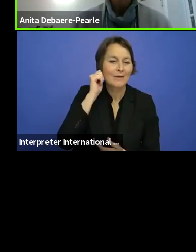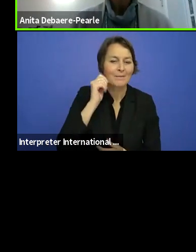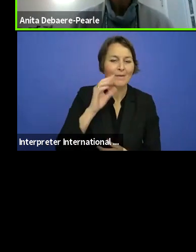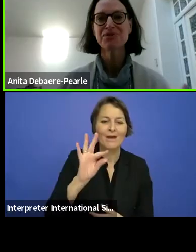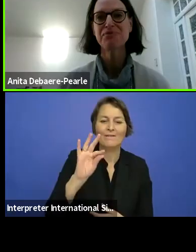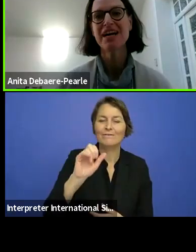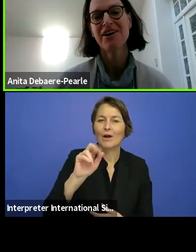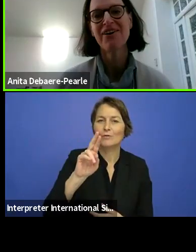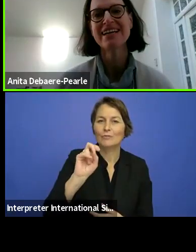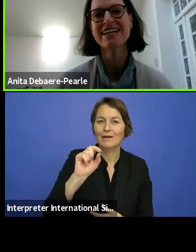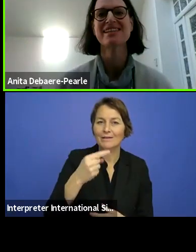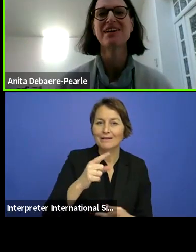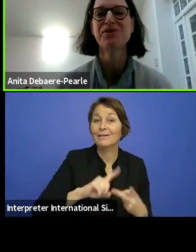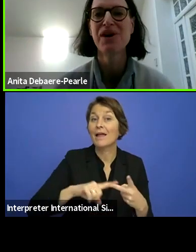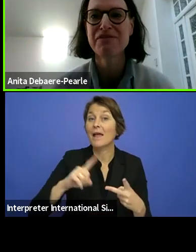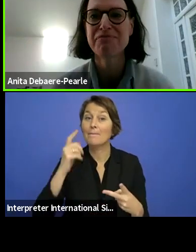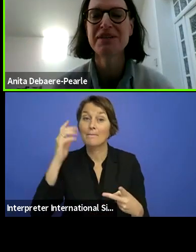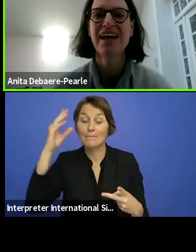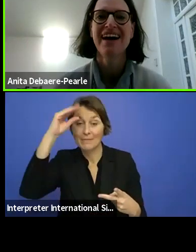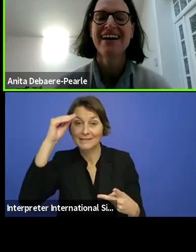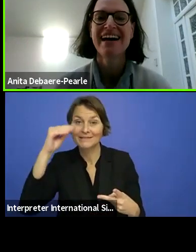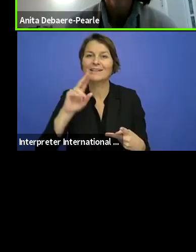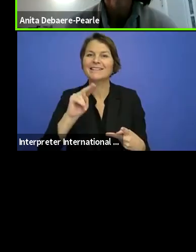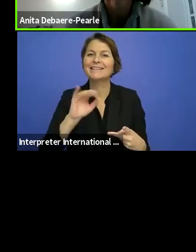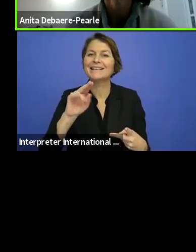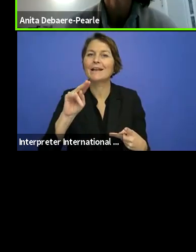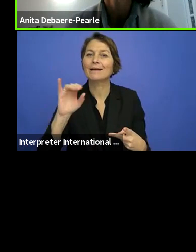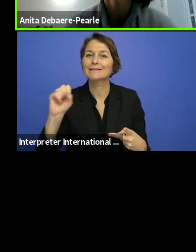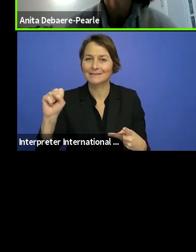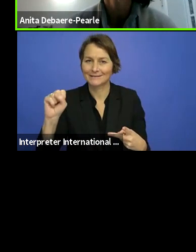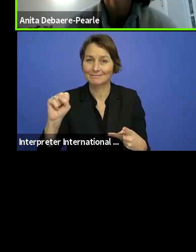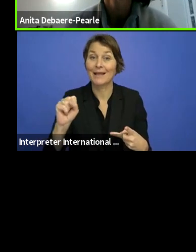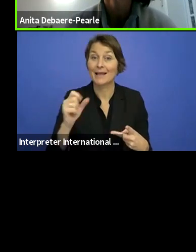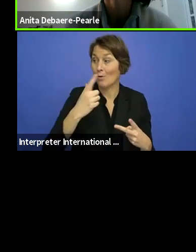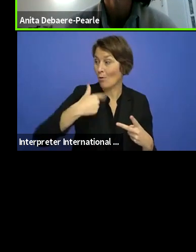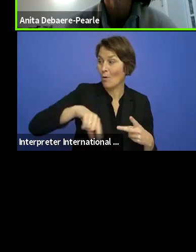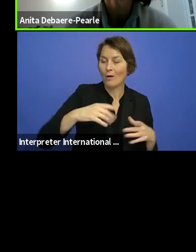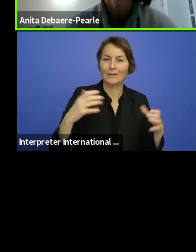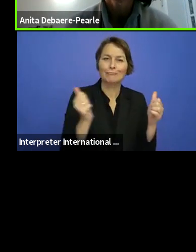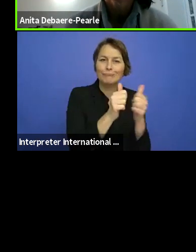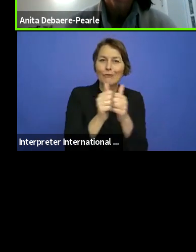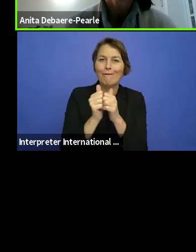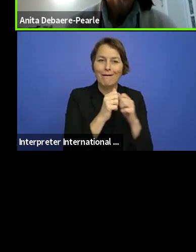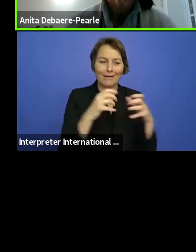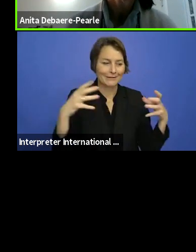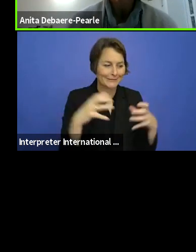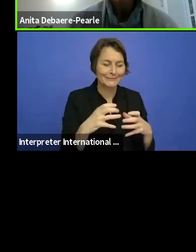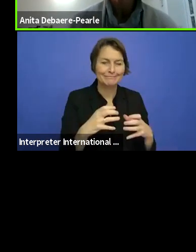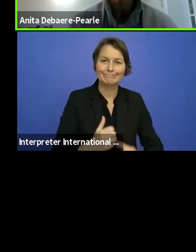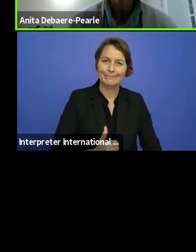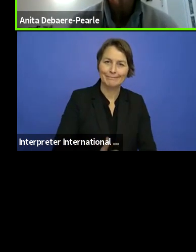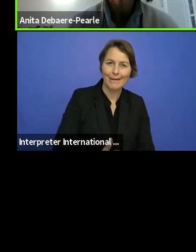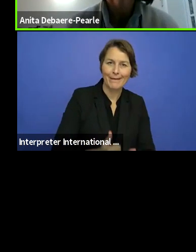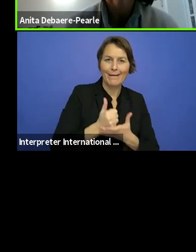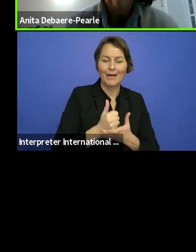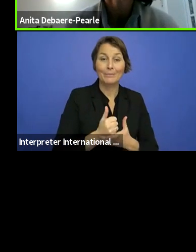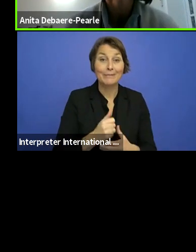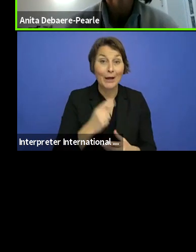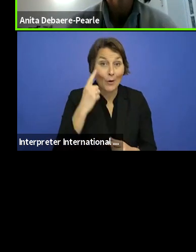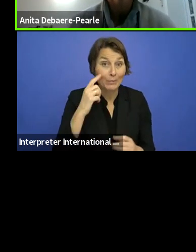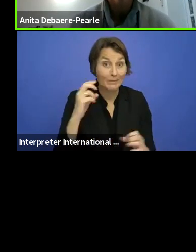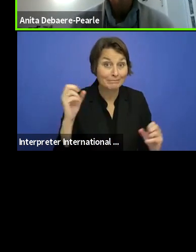Nienaß, and to my colleagues who have been helping us to make this, I hope you will agree with this,